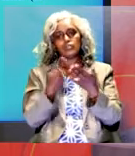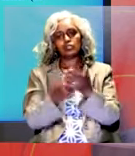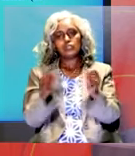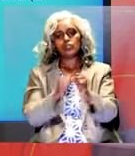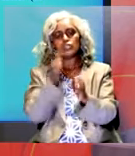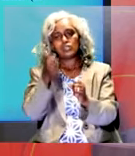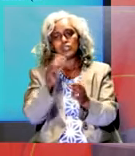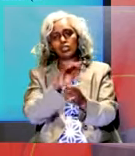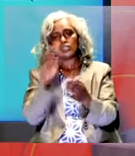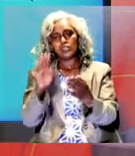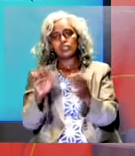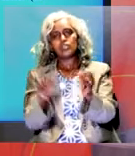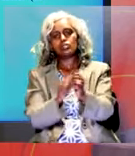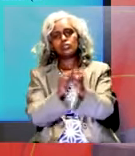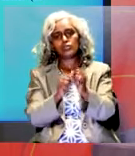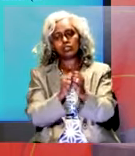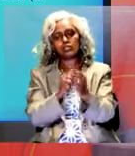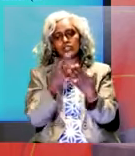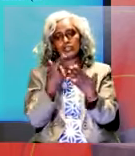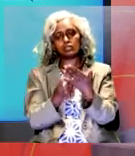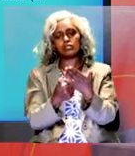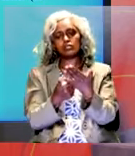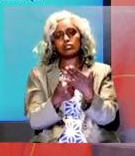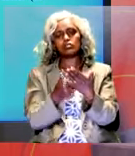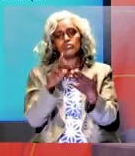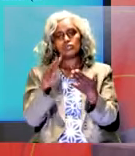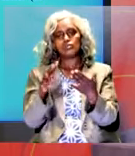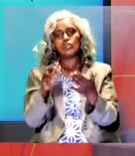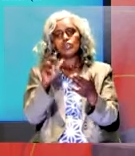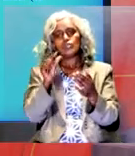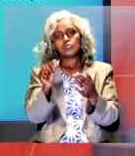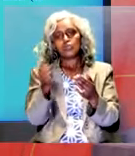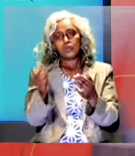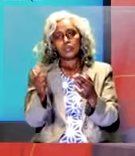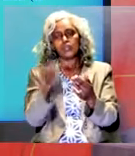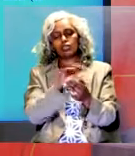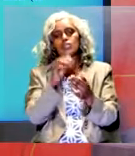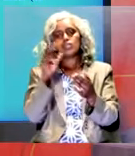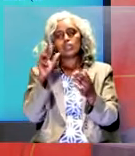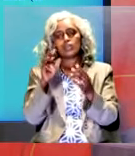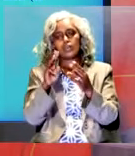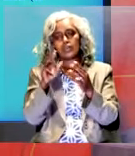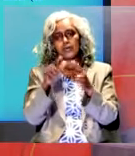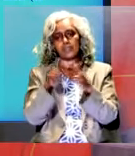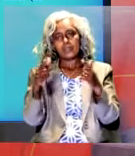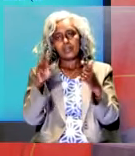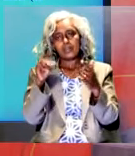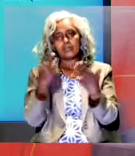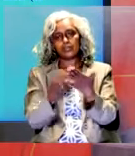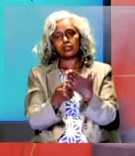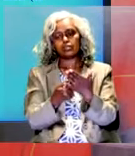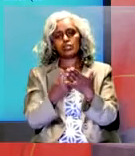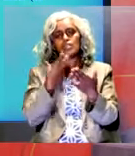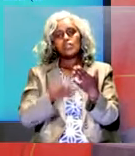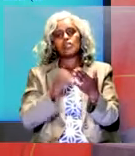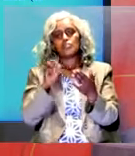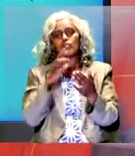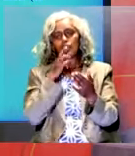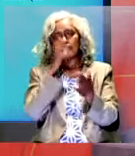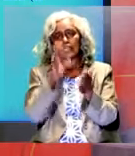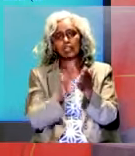A and B sequence, and these two small m and capital MB element of real